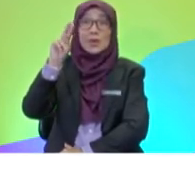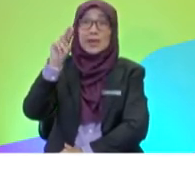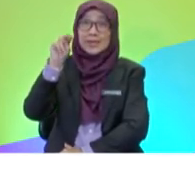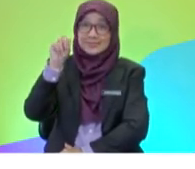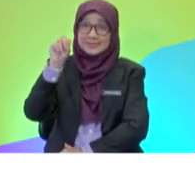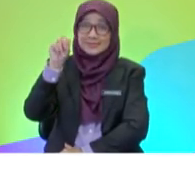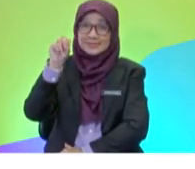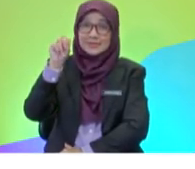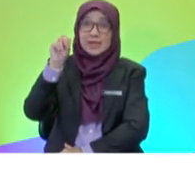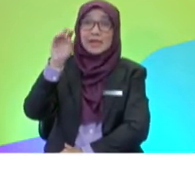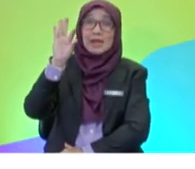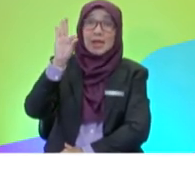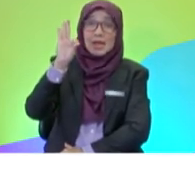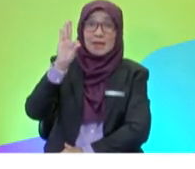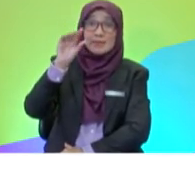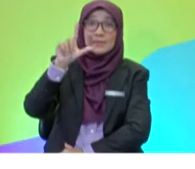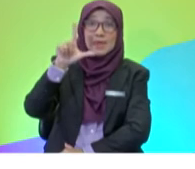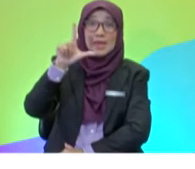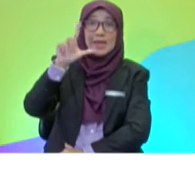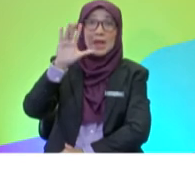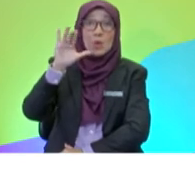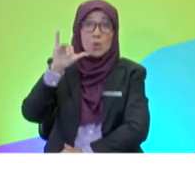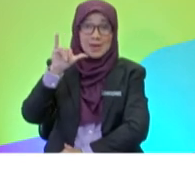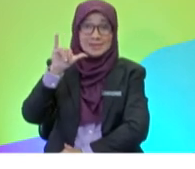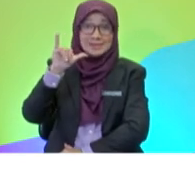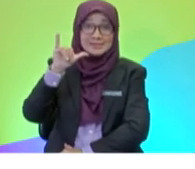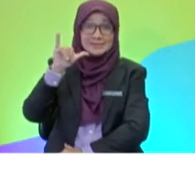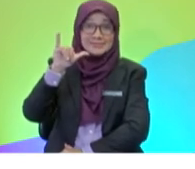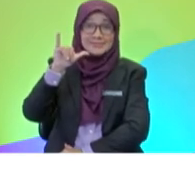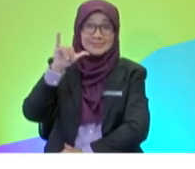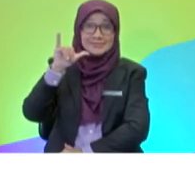G-O-N. G-O-N. F-L-Y.